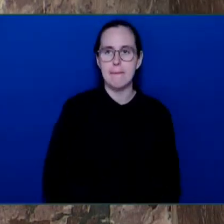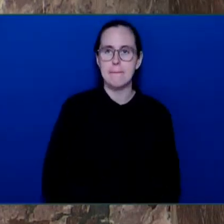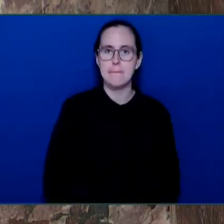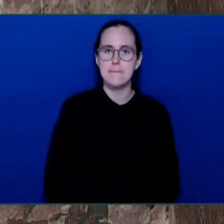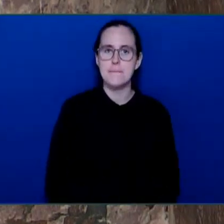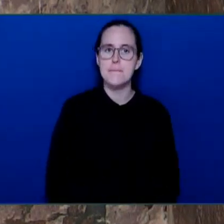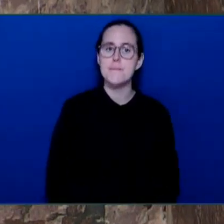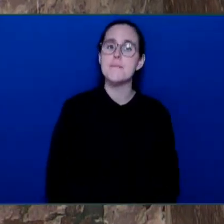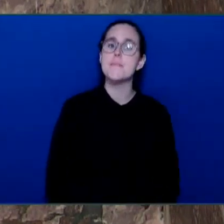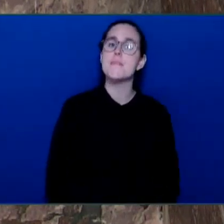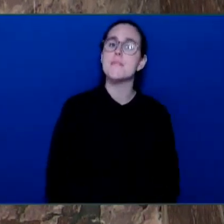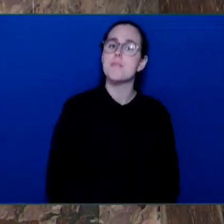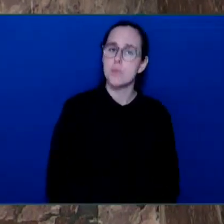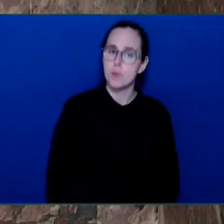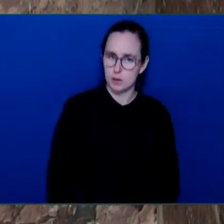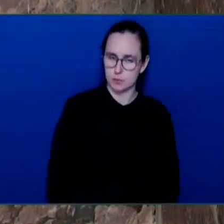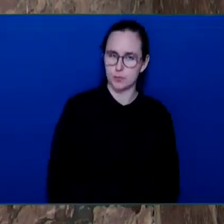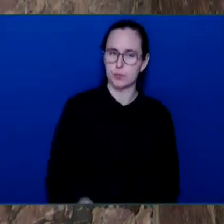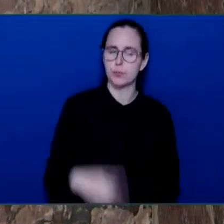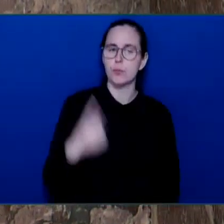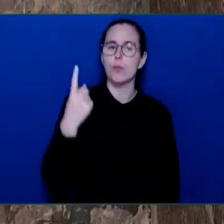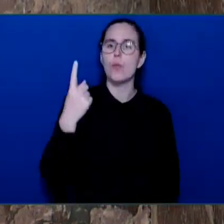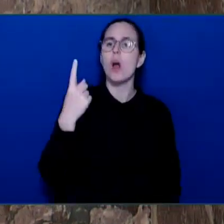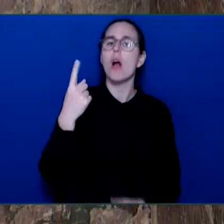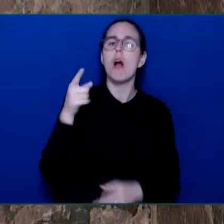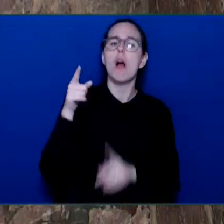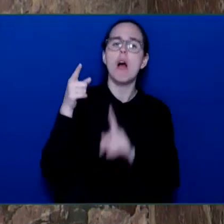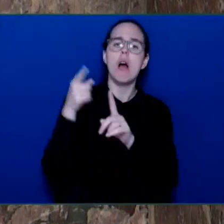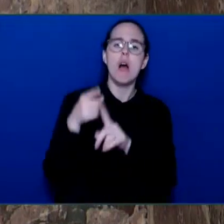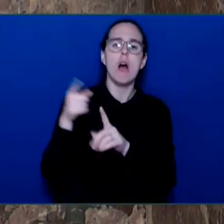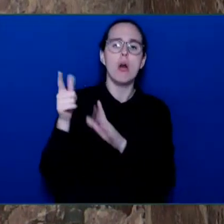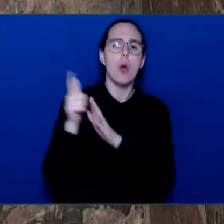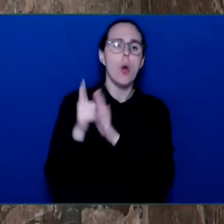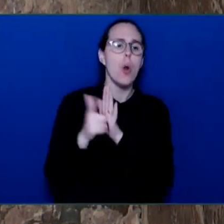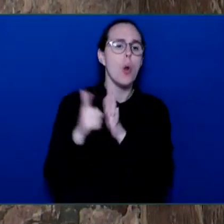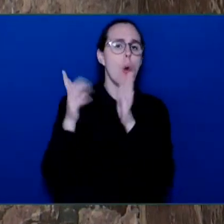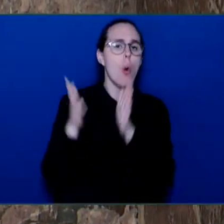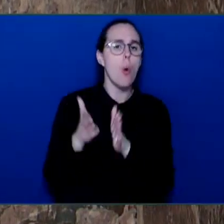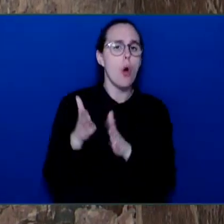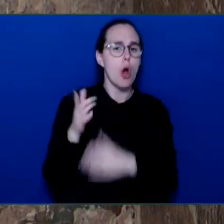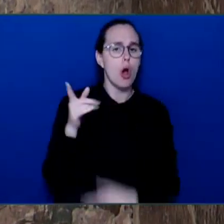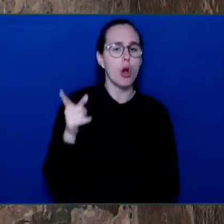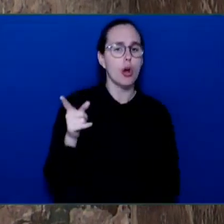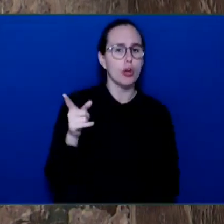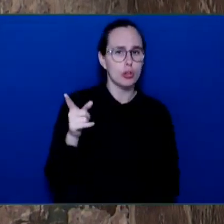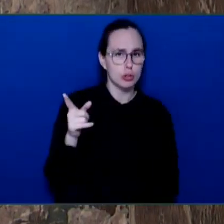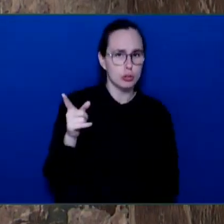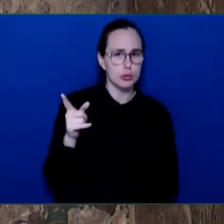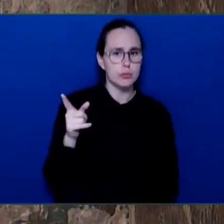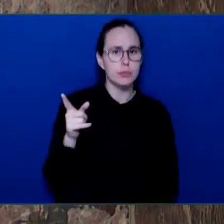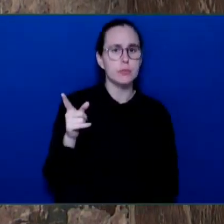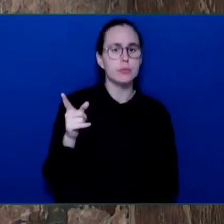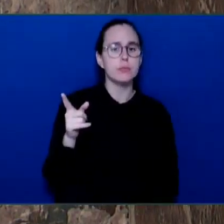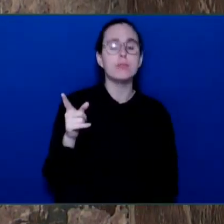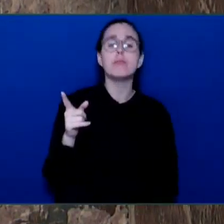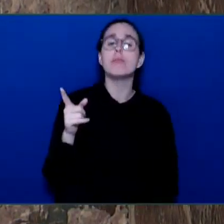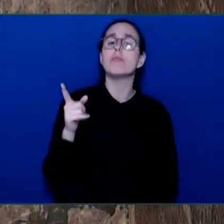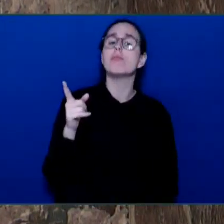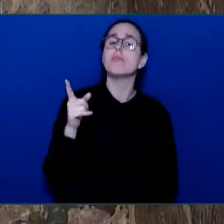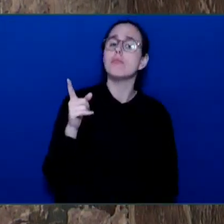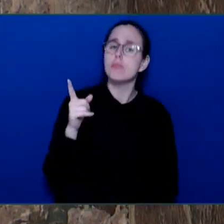property crimes, 24 crimes of violence, anti-Asian hate graffiti, public incitement of hate,